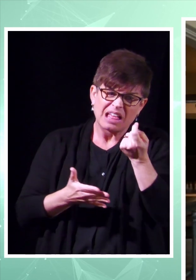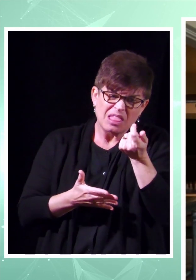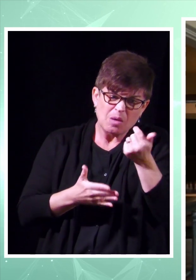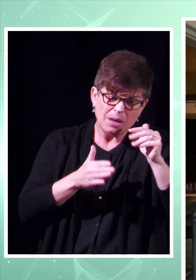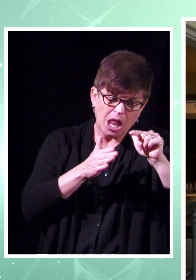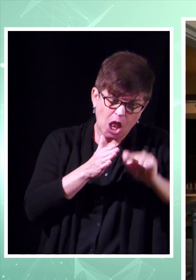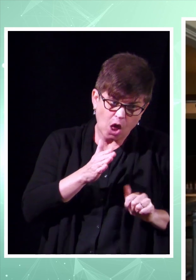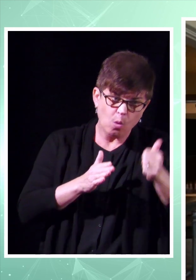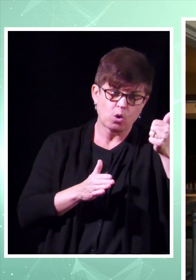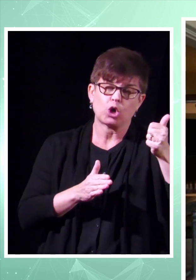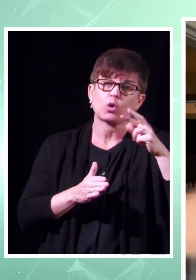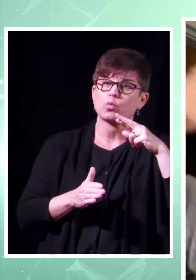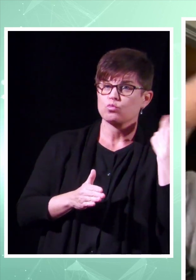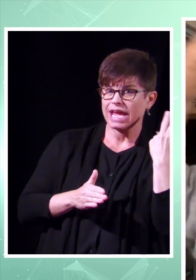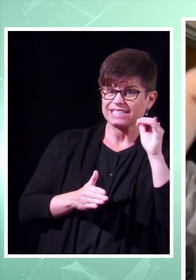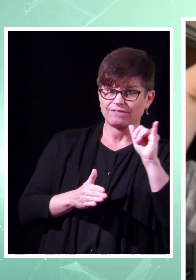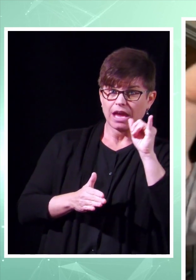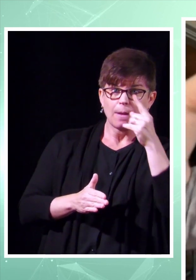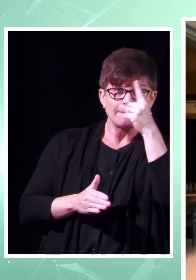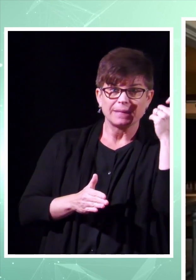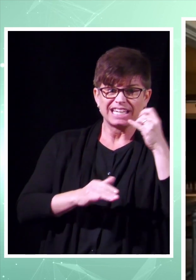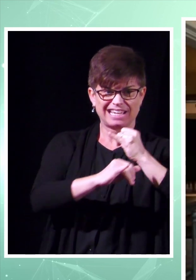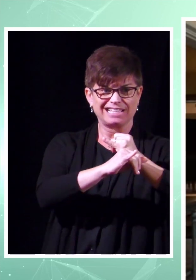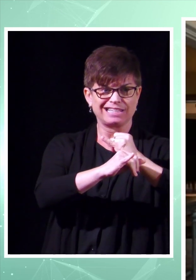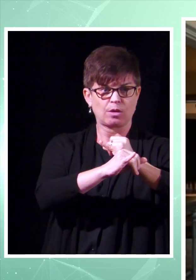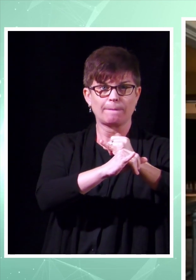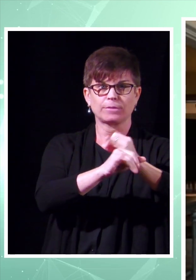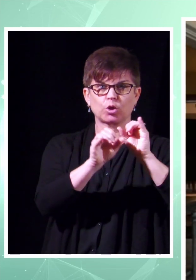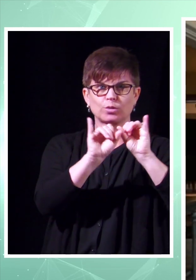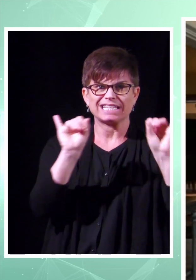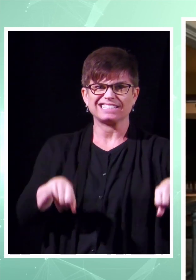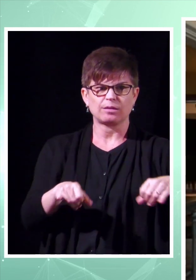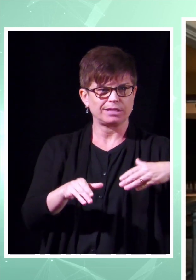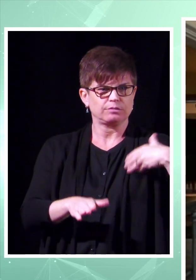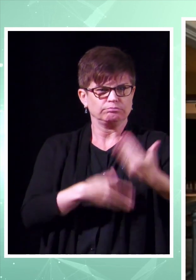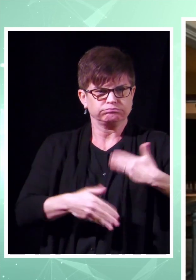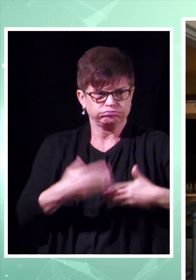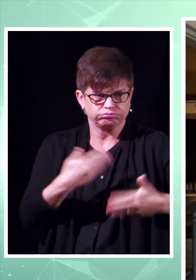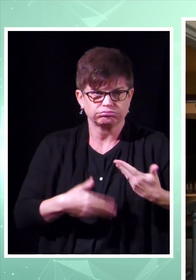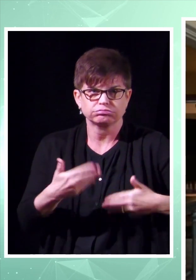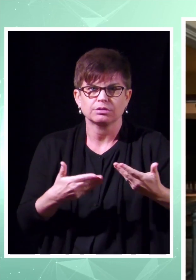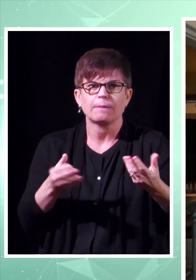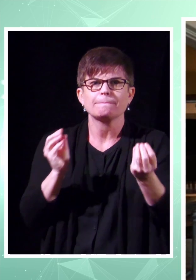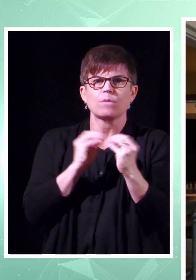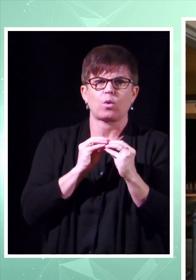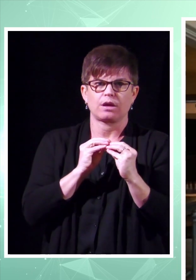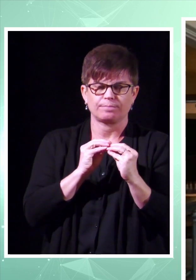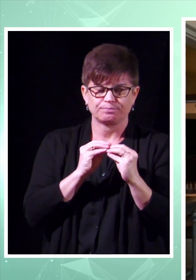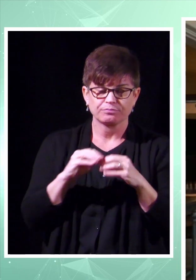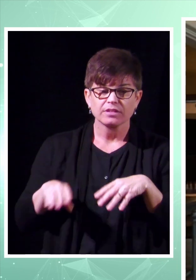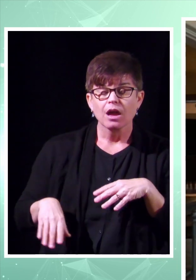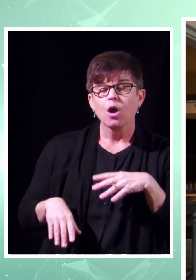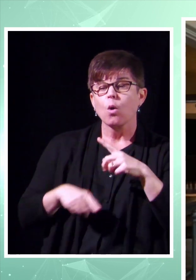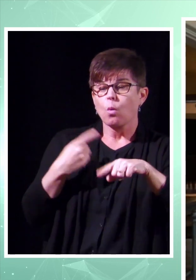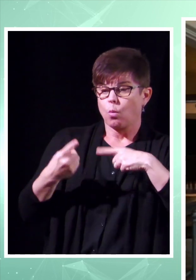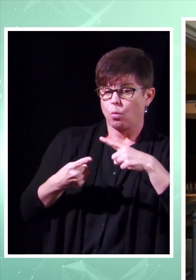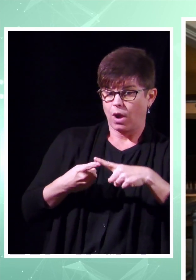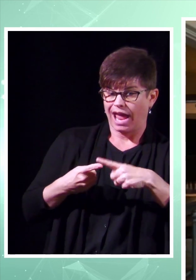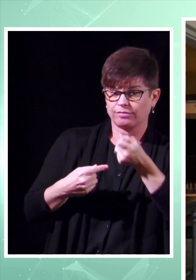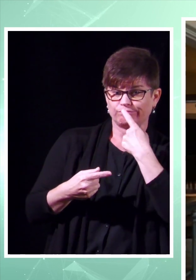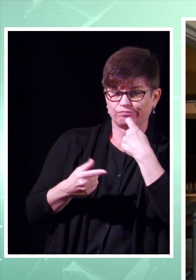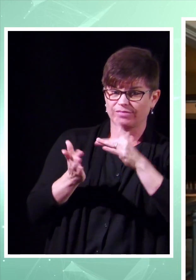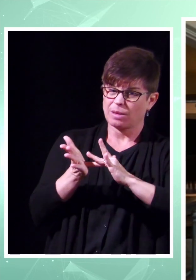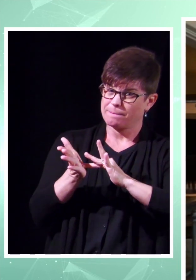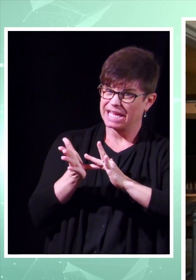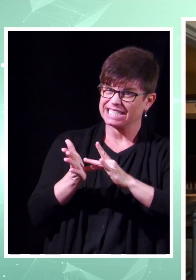risk of infection because their immune system is all jacked up. Now, when you take a medicine for MS,